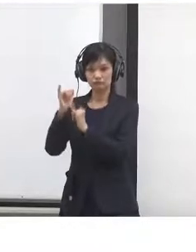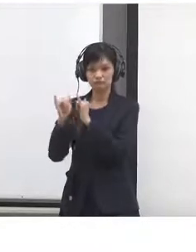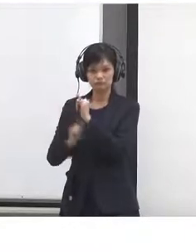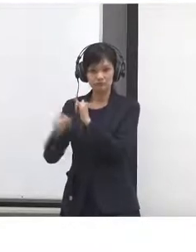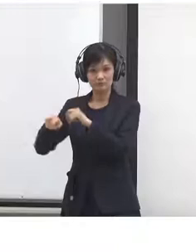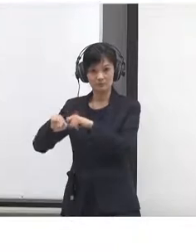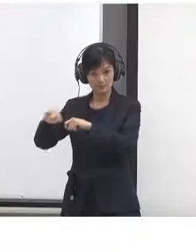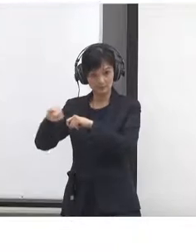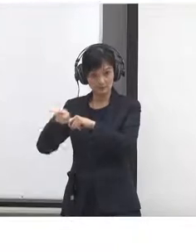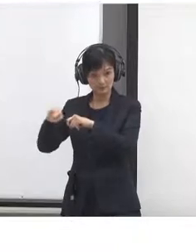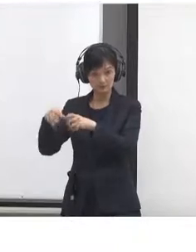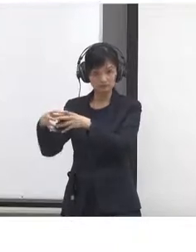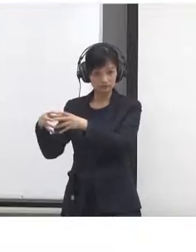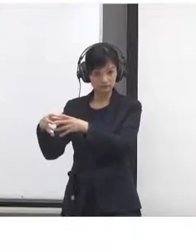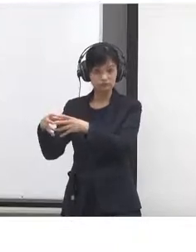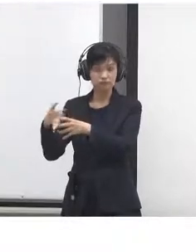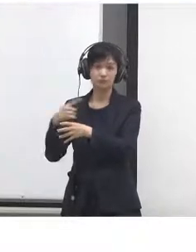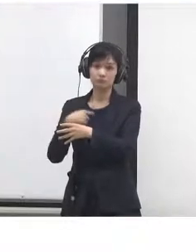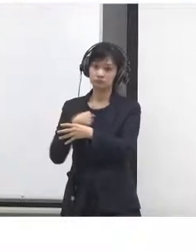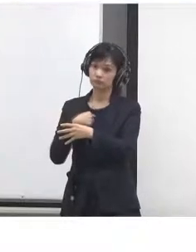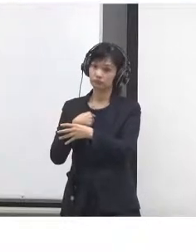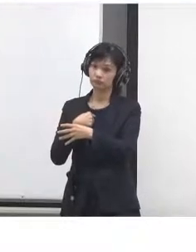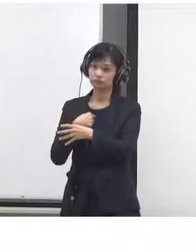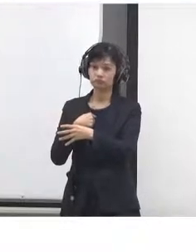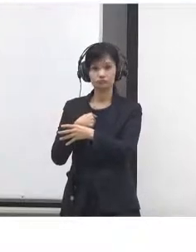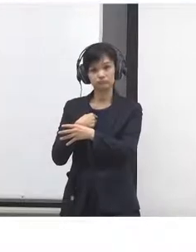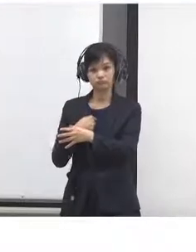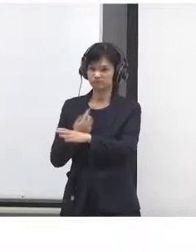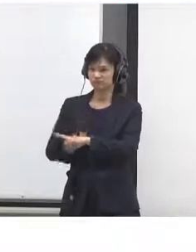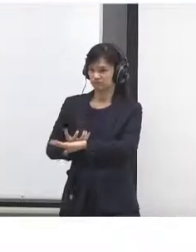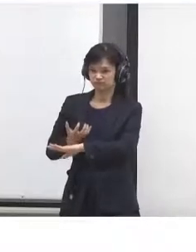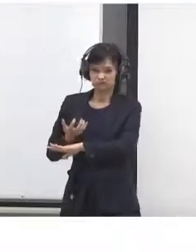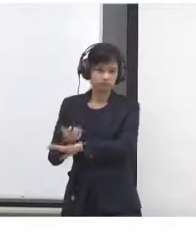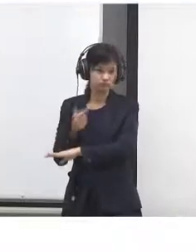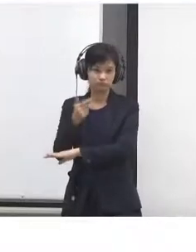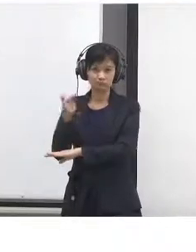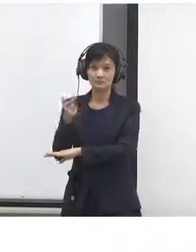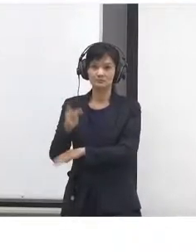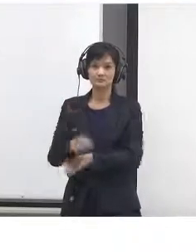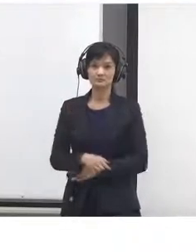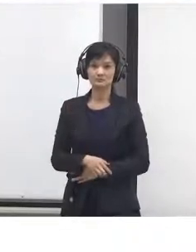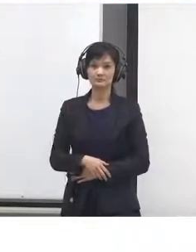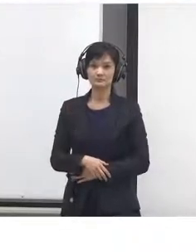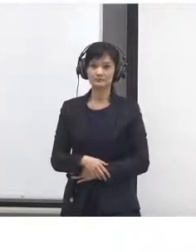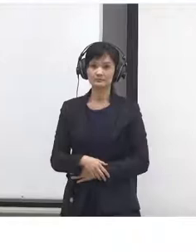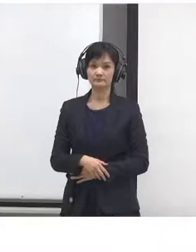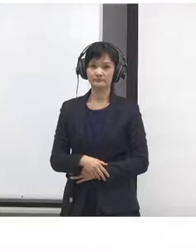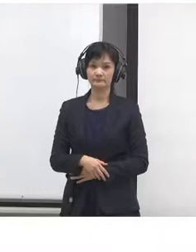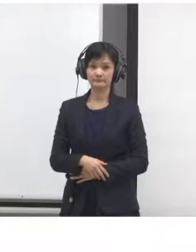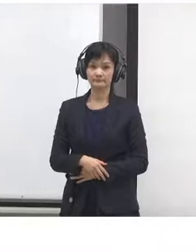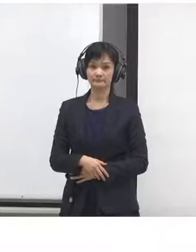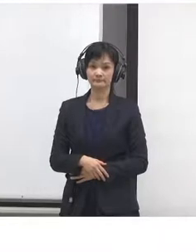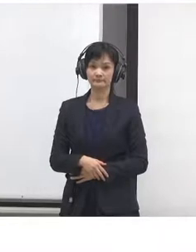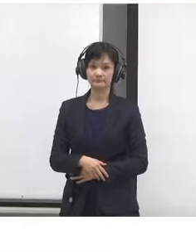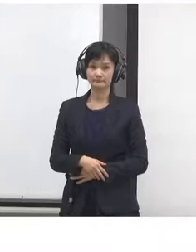put a lot of effort on it. And I think, may I see the question again?